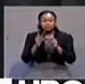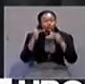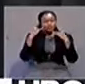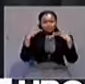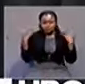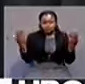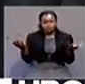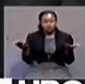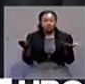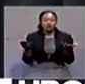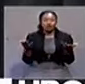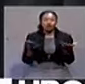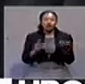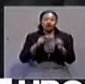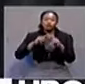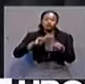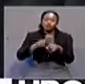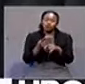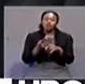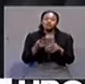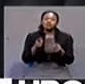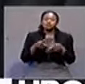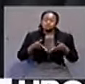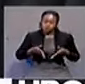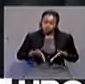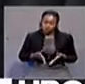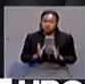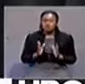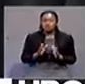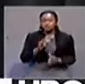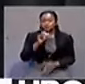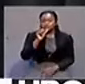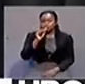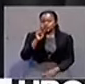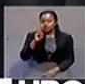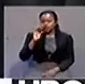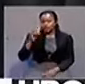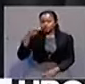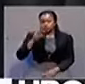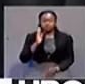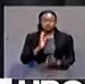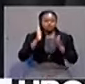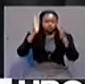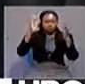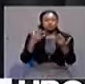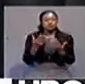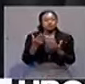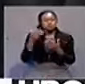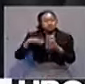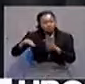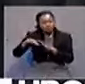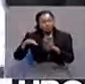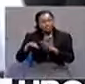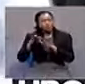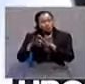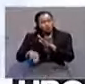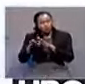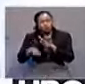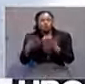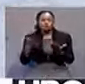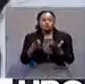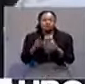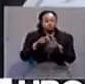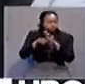Archbishop was born. Very remote, very quiet place in Mukono